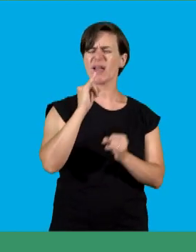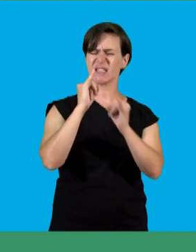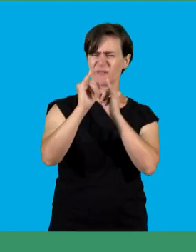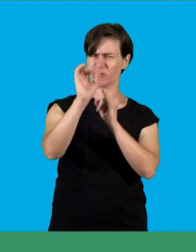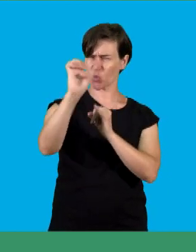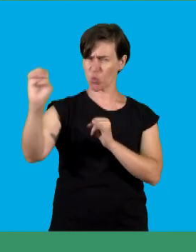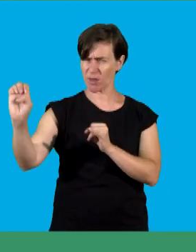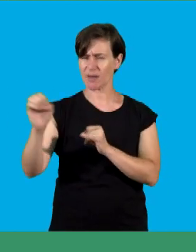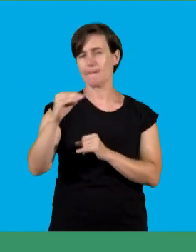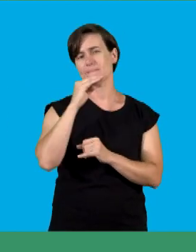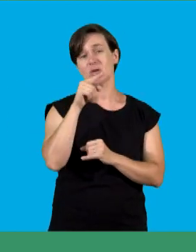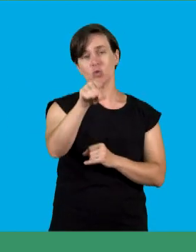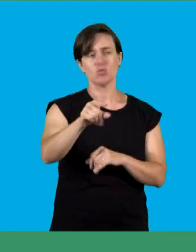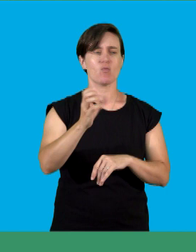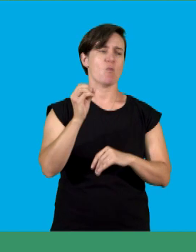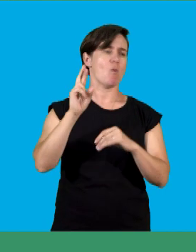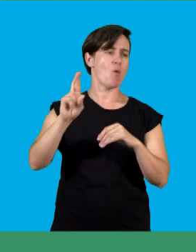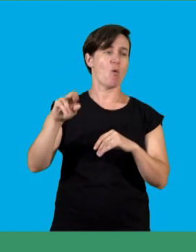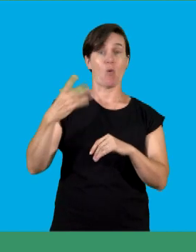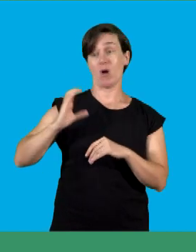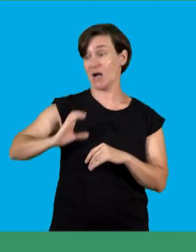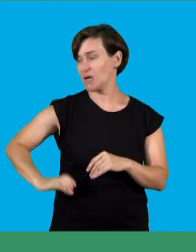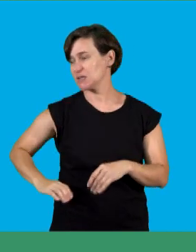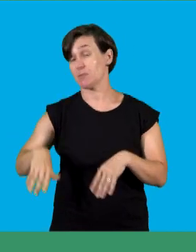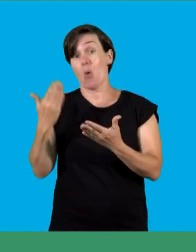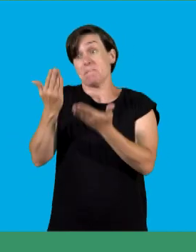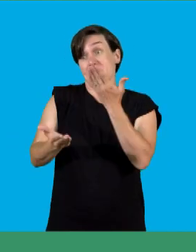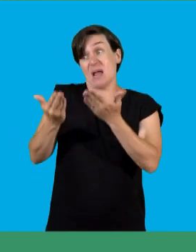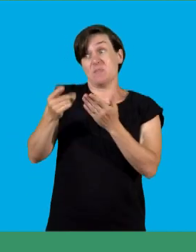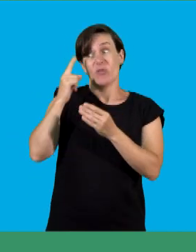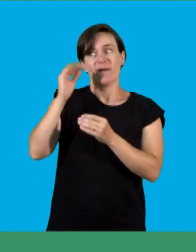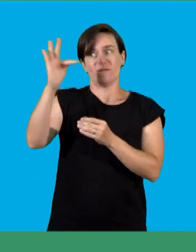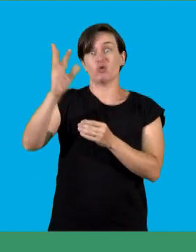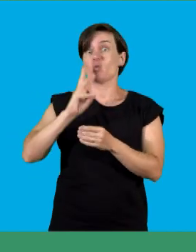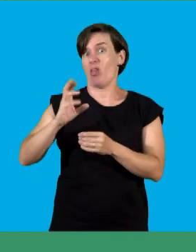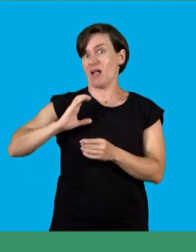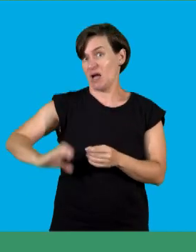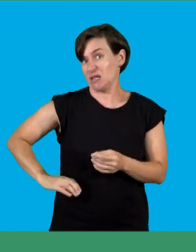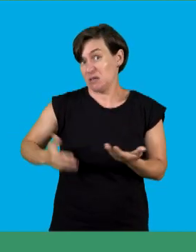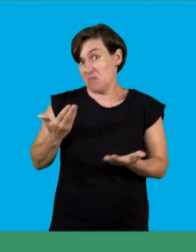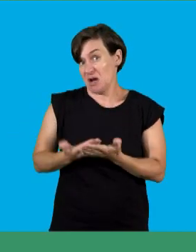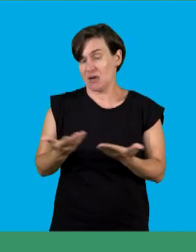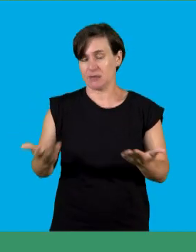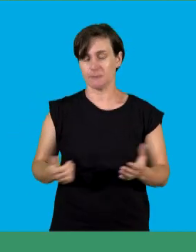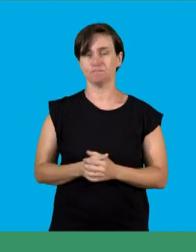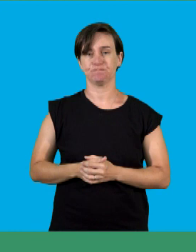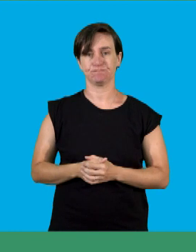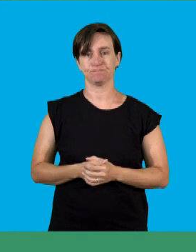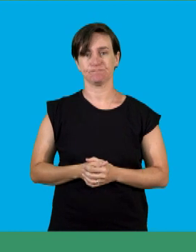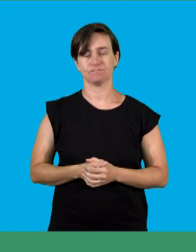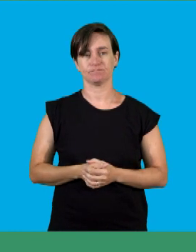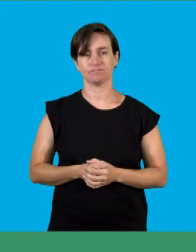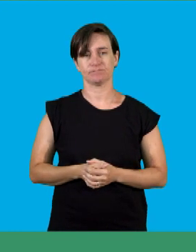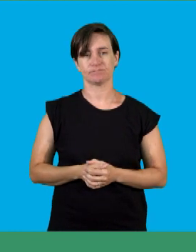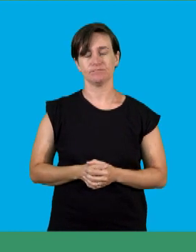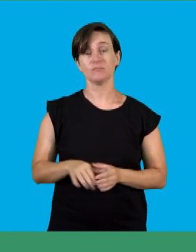It's you, or it can even be the clients or the potential market. Do you understand? Remember, don't forget that. So I will lead